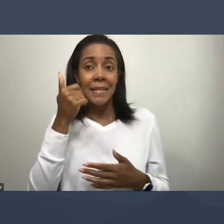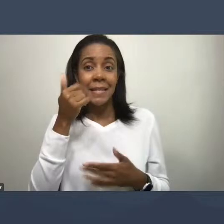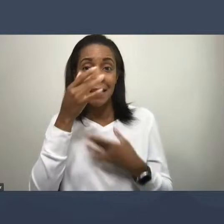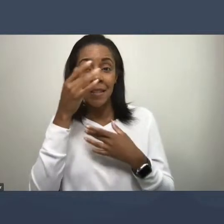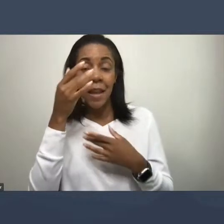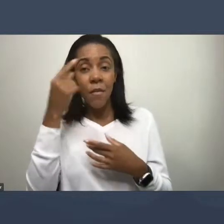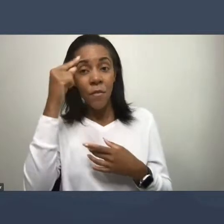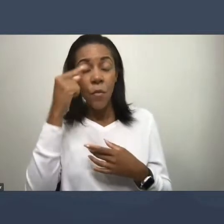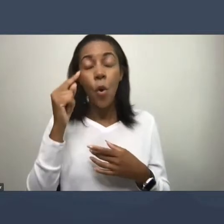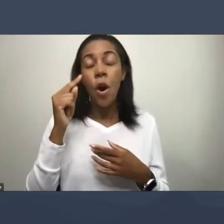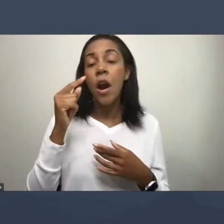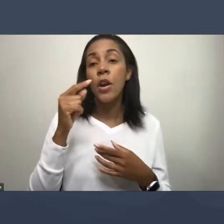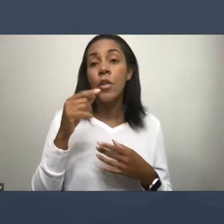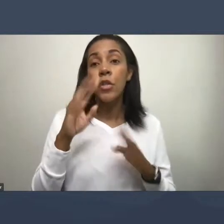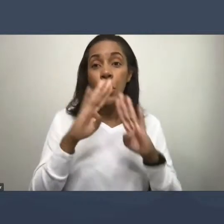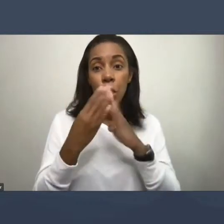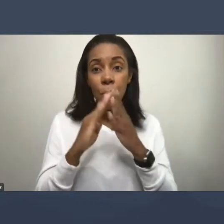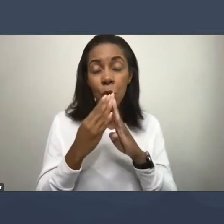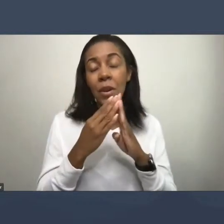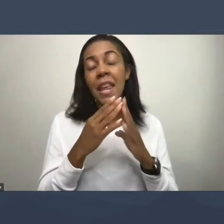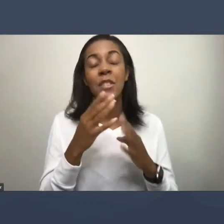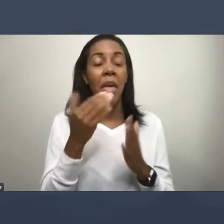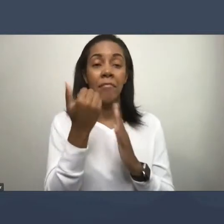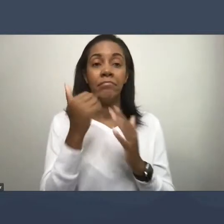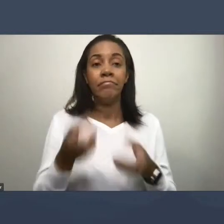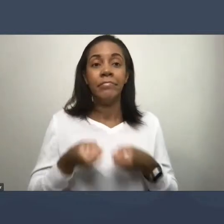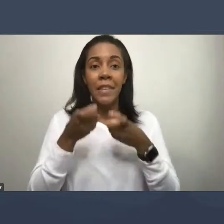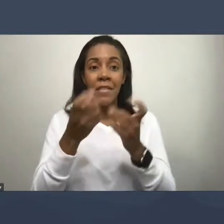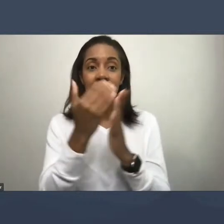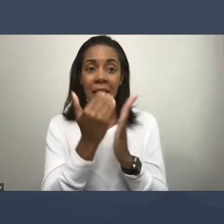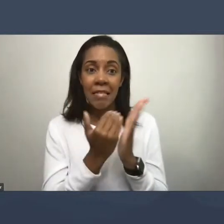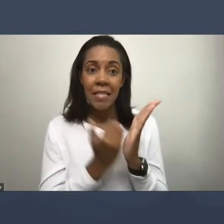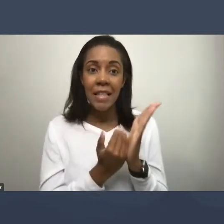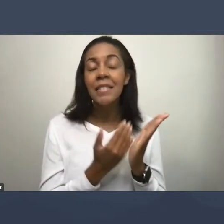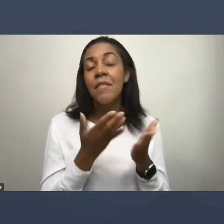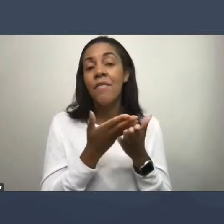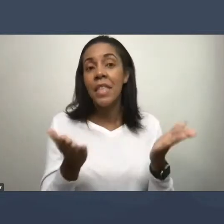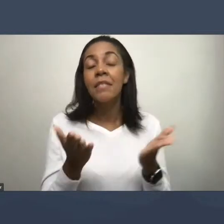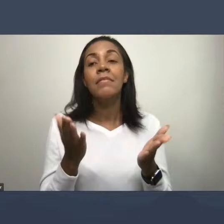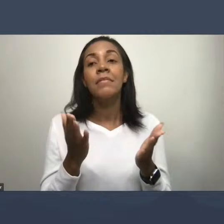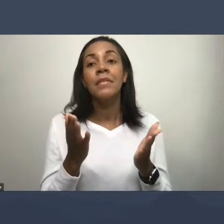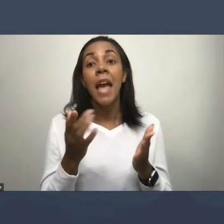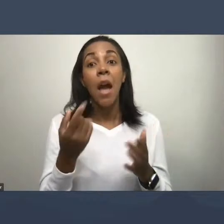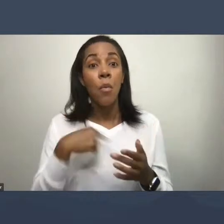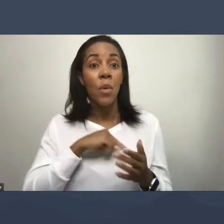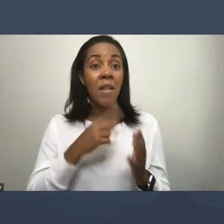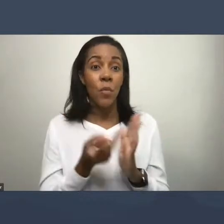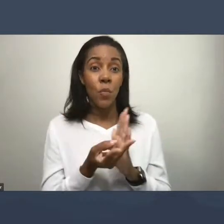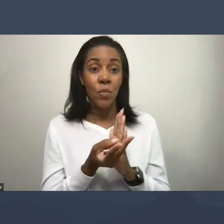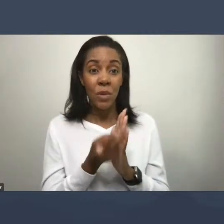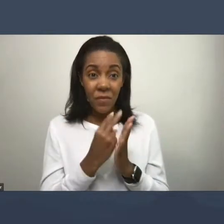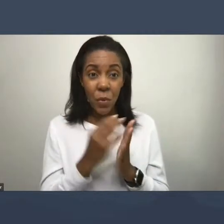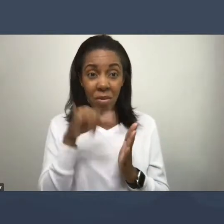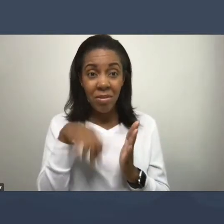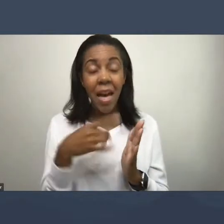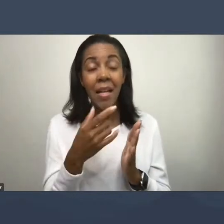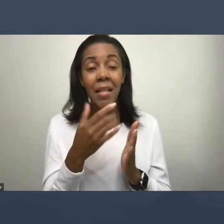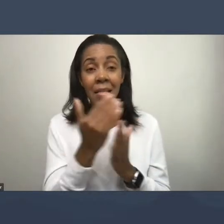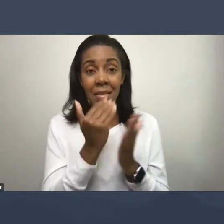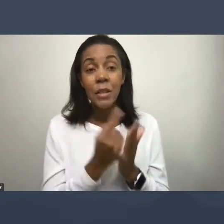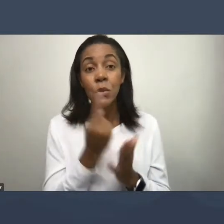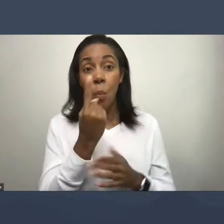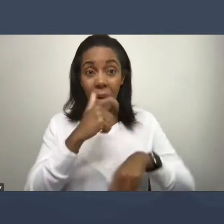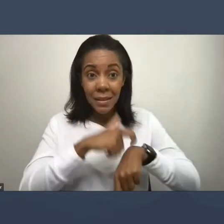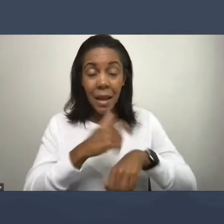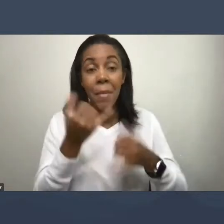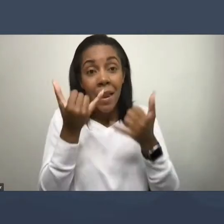with a list of things that they thought were consistent. We had reviewed that list one time, and now we're going back